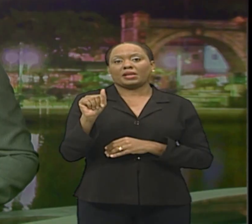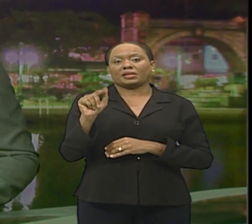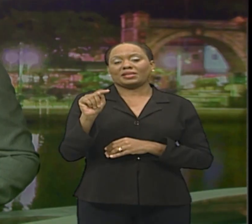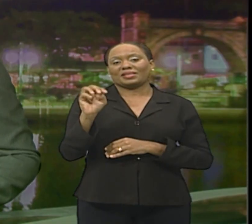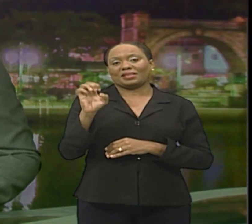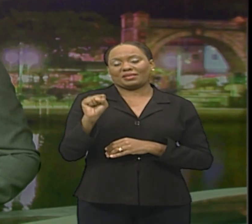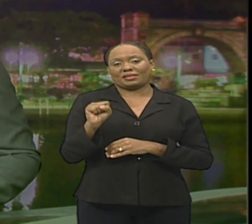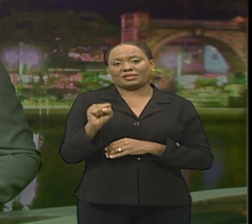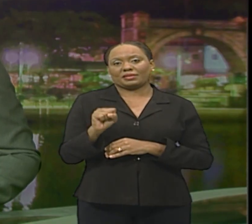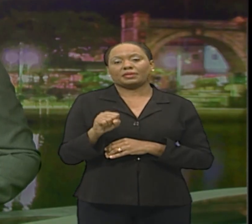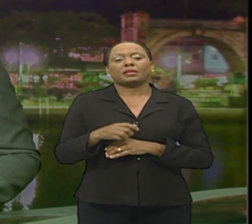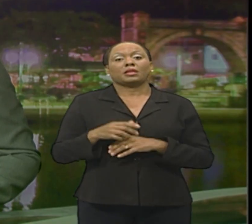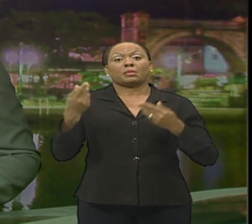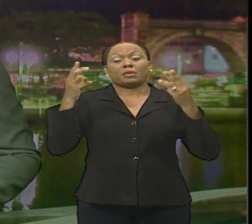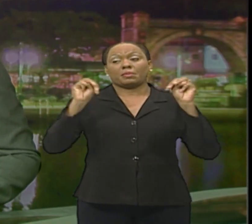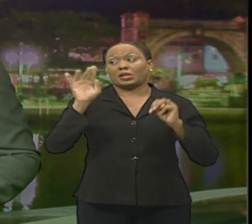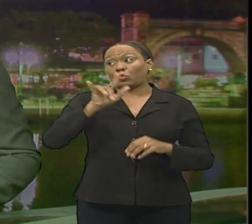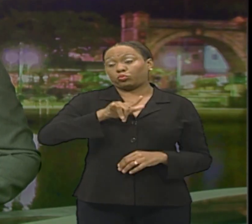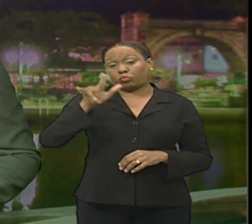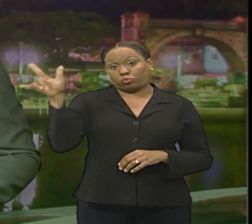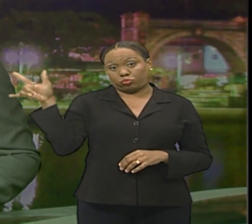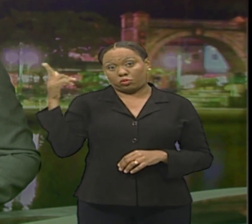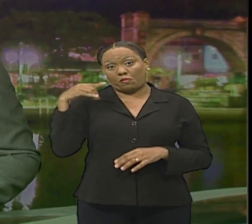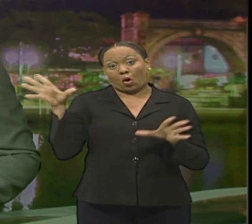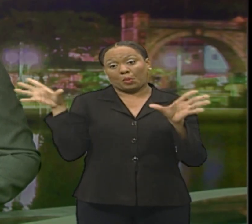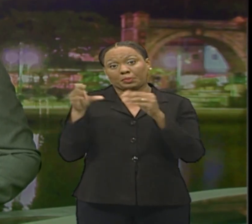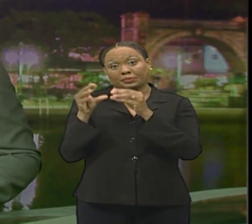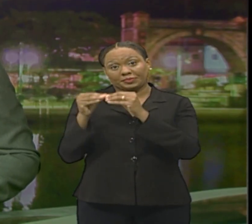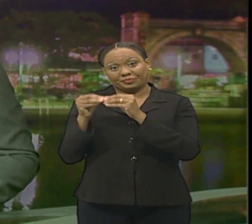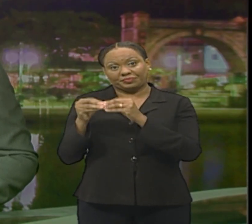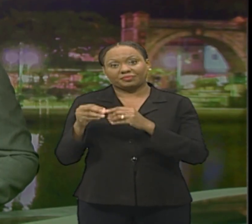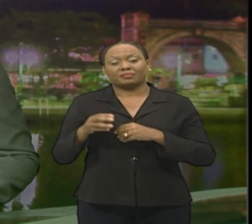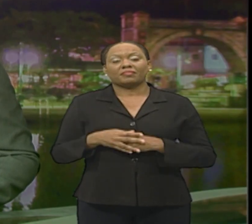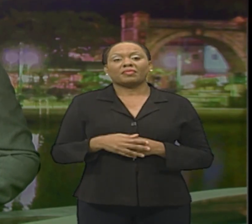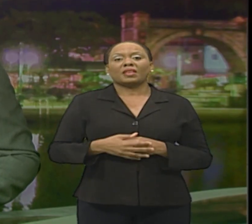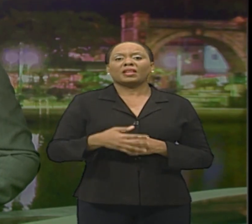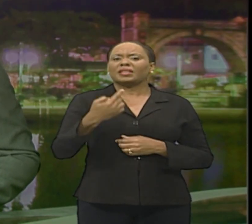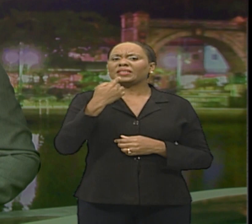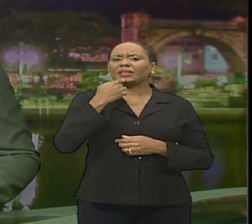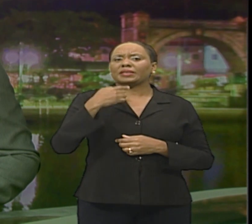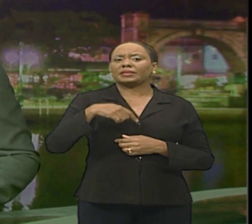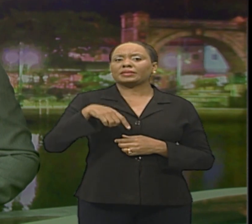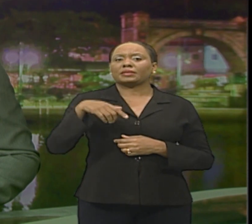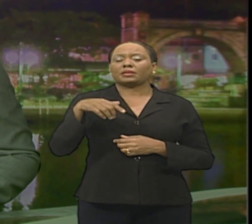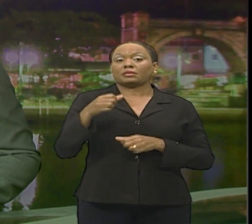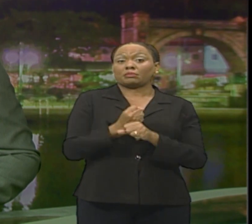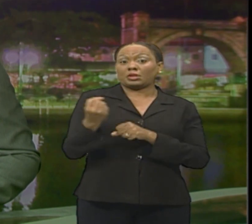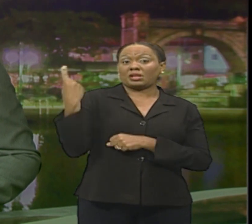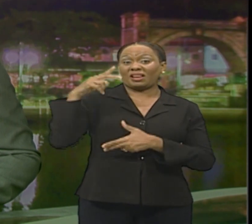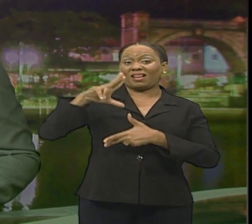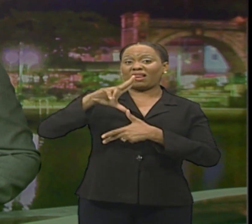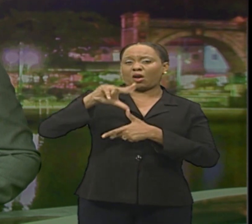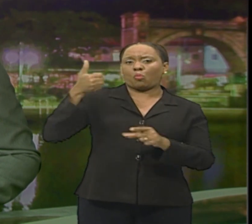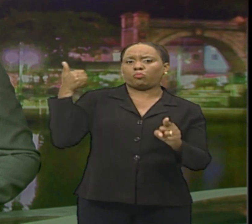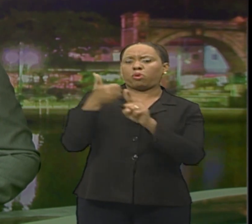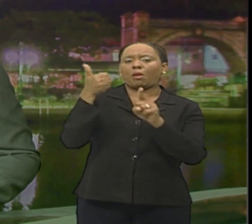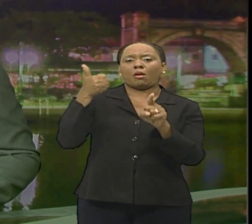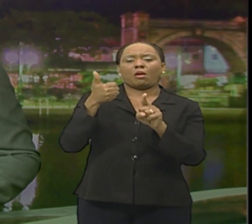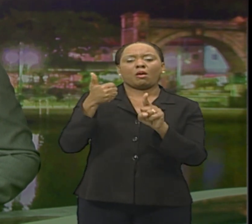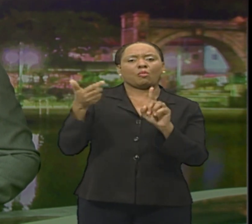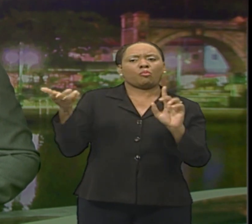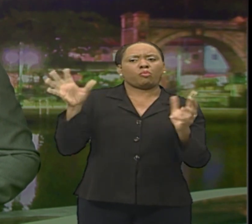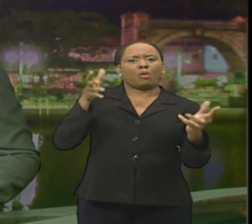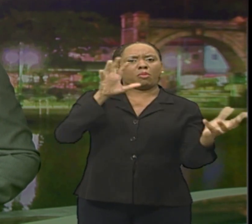special guest. To emphasize the point, the Prime Minister noted that the 2017 hurricane season was one that reminded